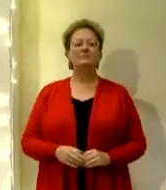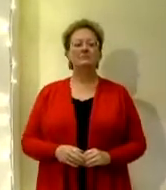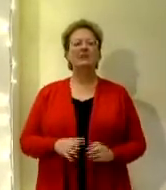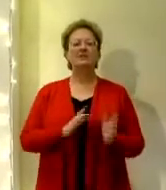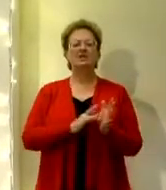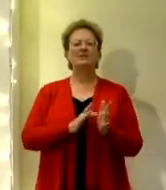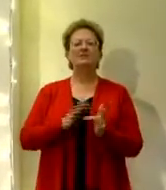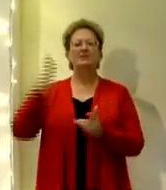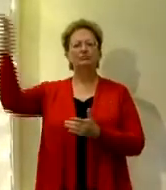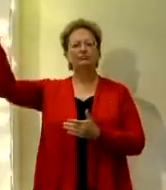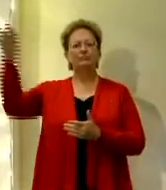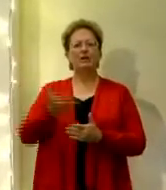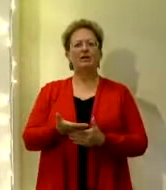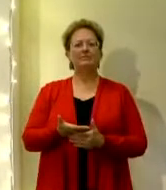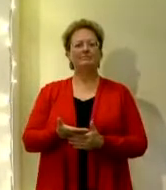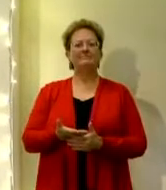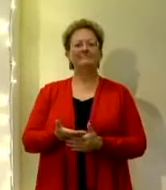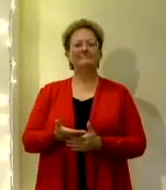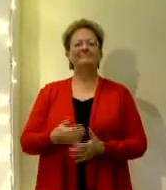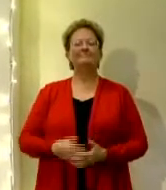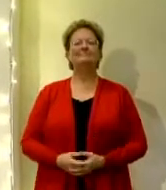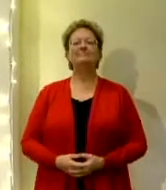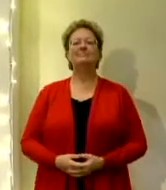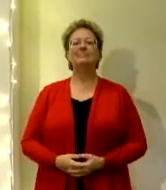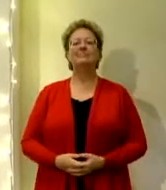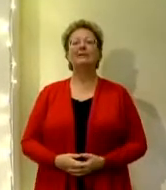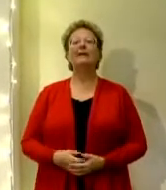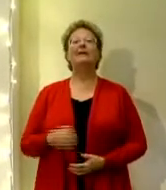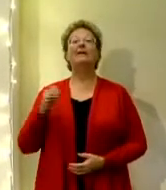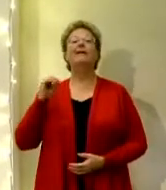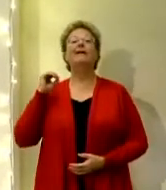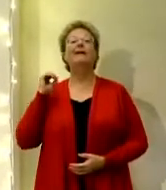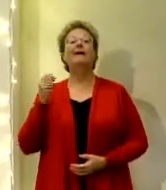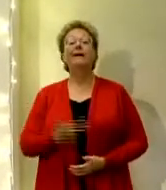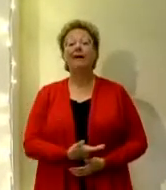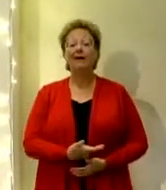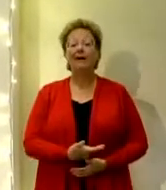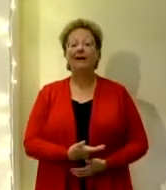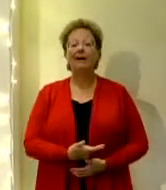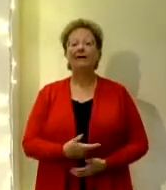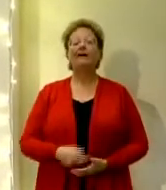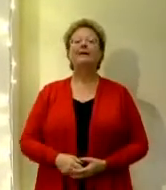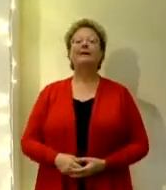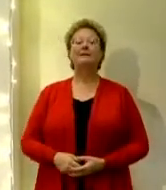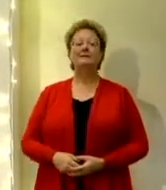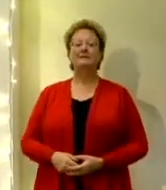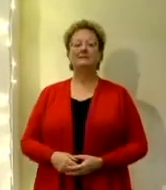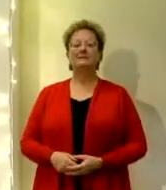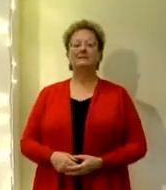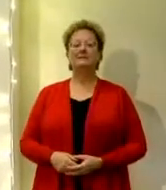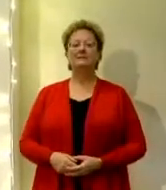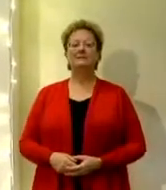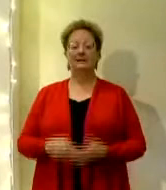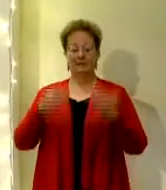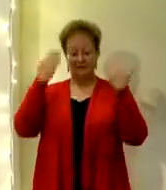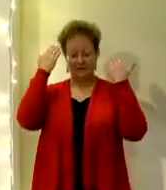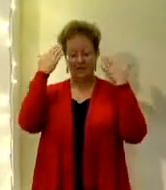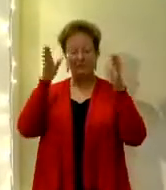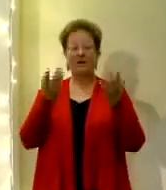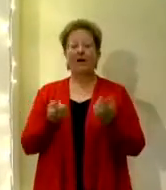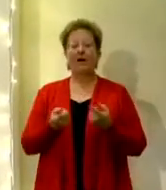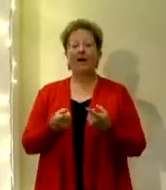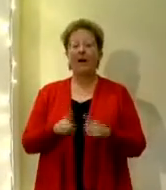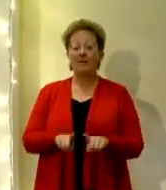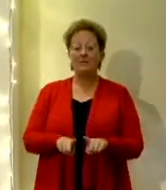there. You see? And he goes, ah. Said, George, I don't know what's going to